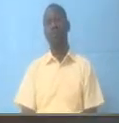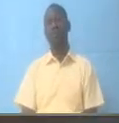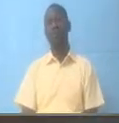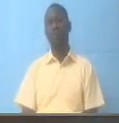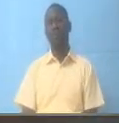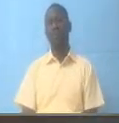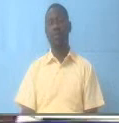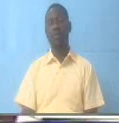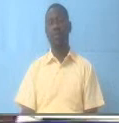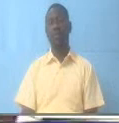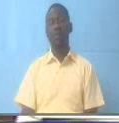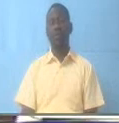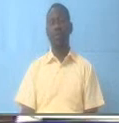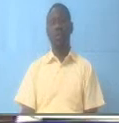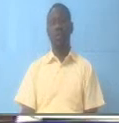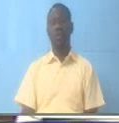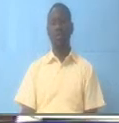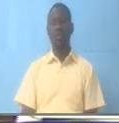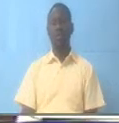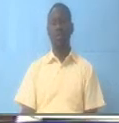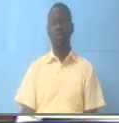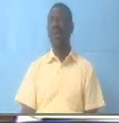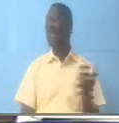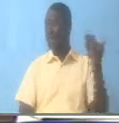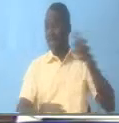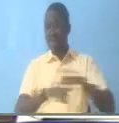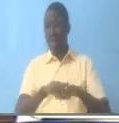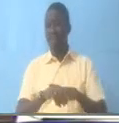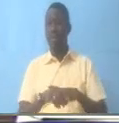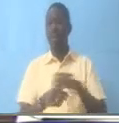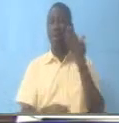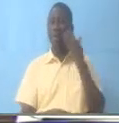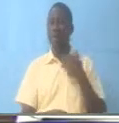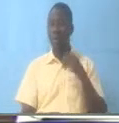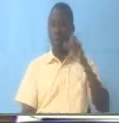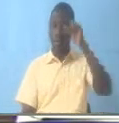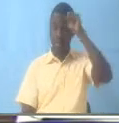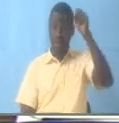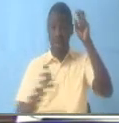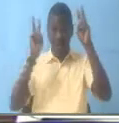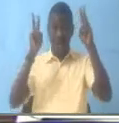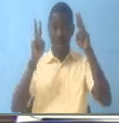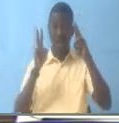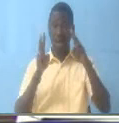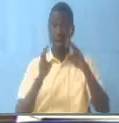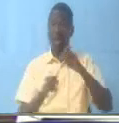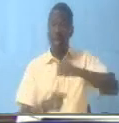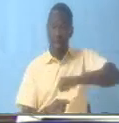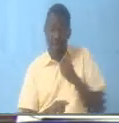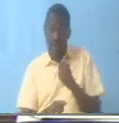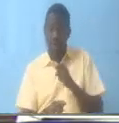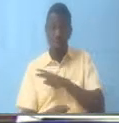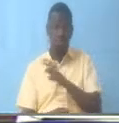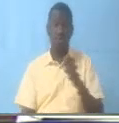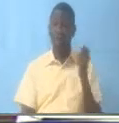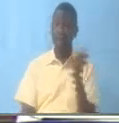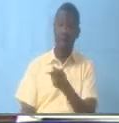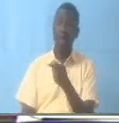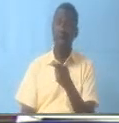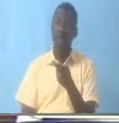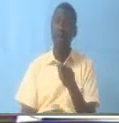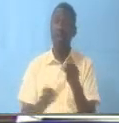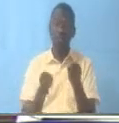When the president made the decision not to pay the students, bi président bi jëlee ndogal nag ne du fay taalibe yi. Did